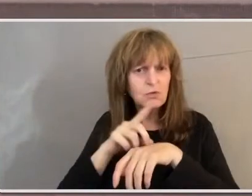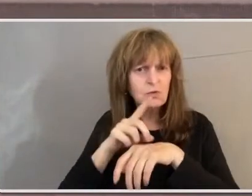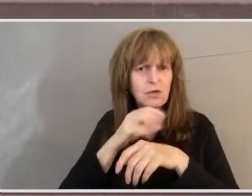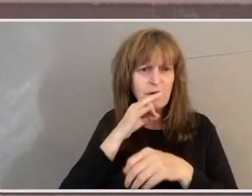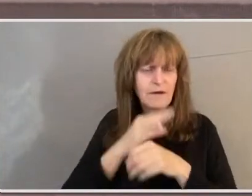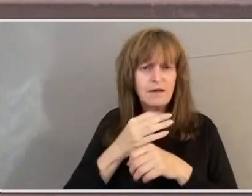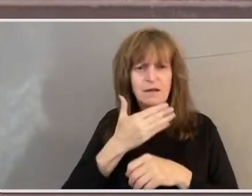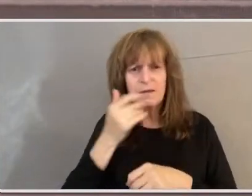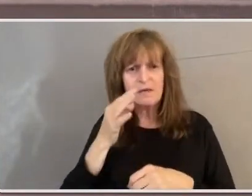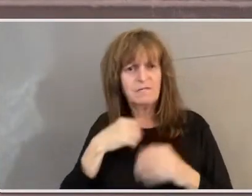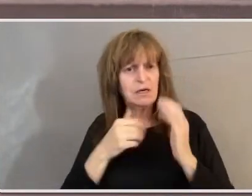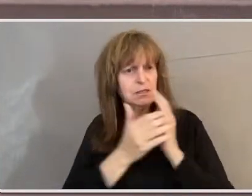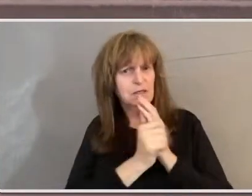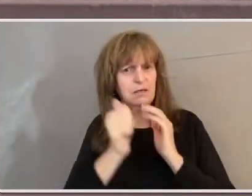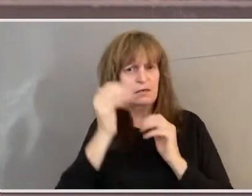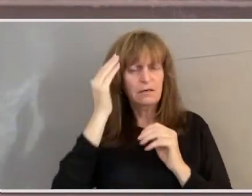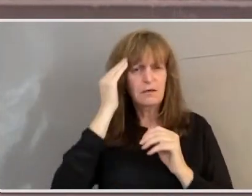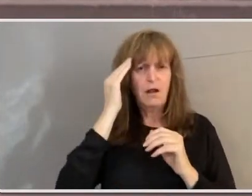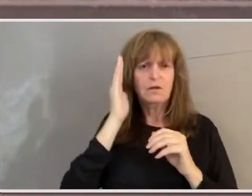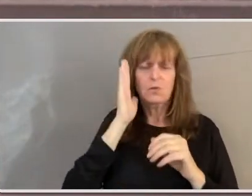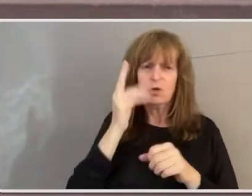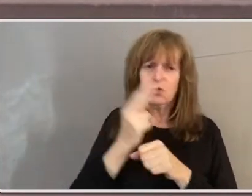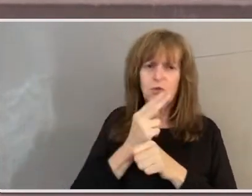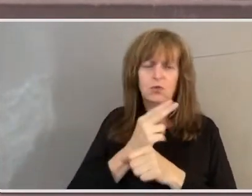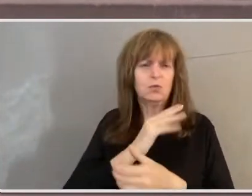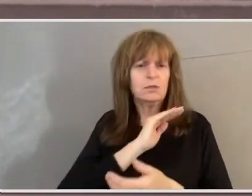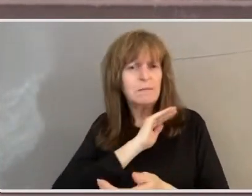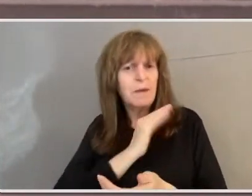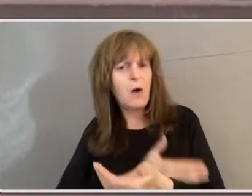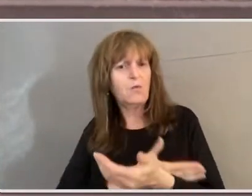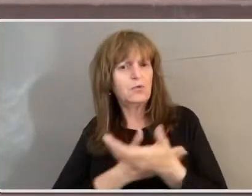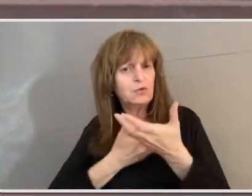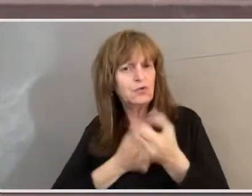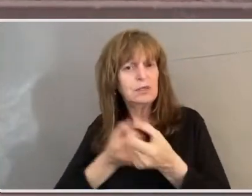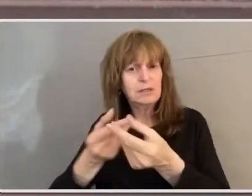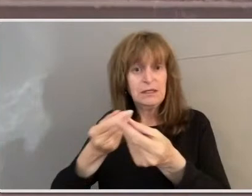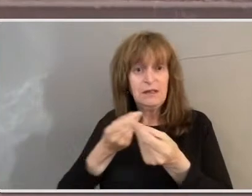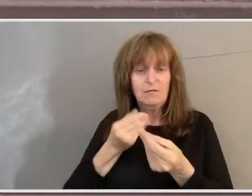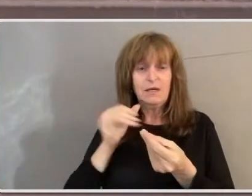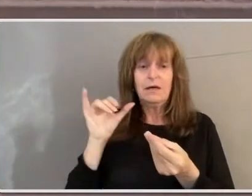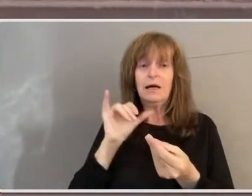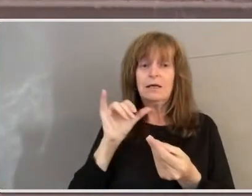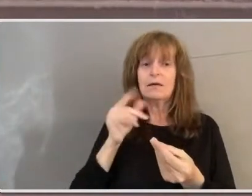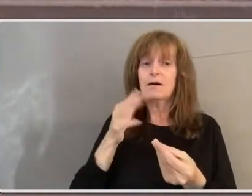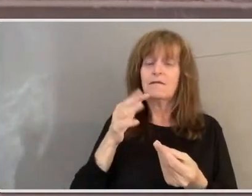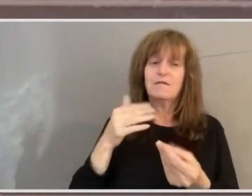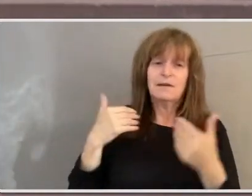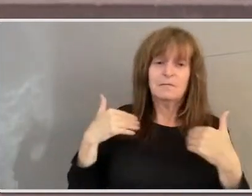trusts reposed in me as Minister of Energy of the Province of Ontario, so help me God.